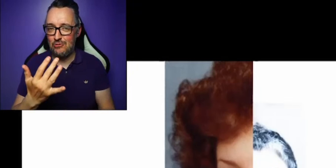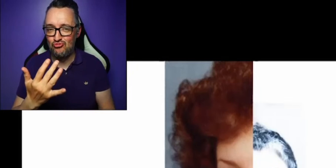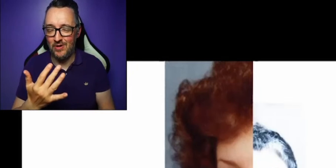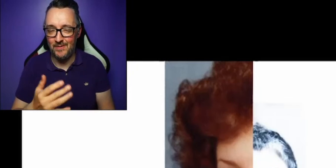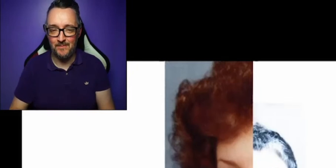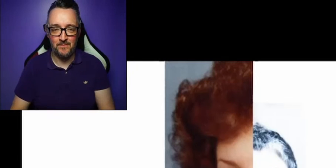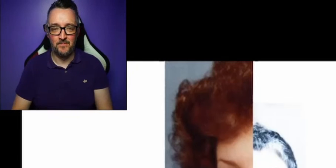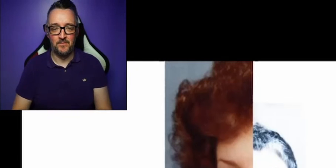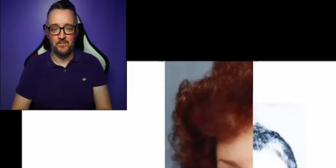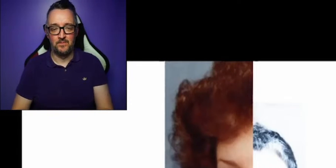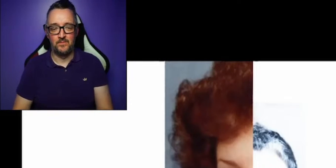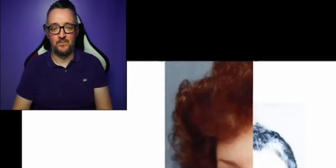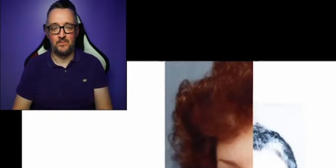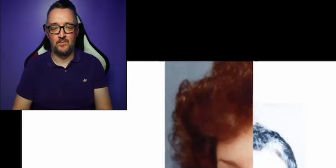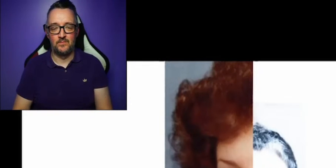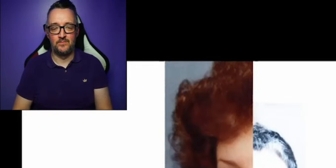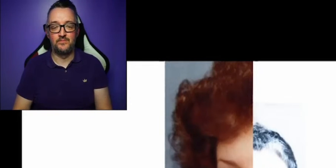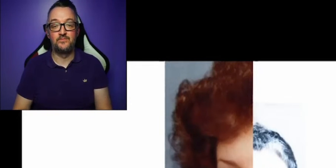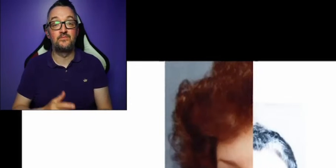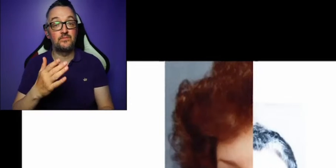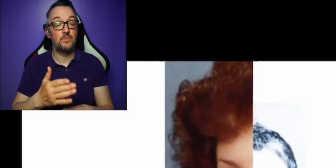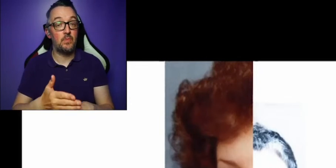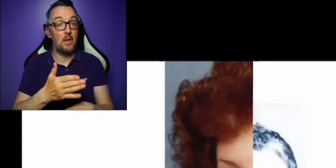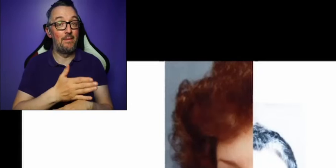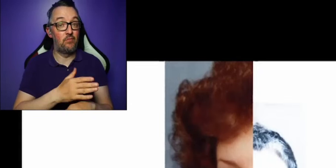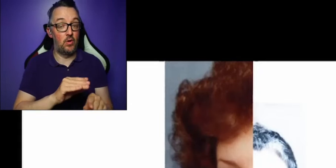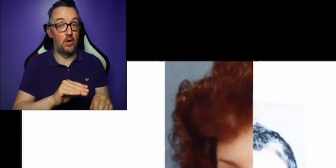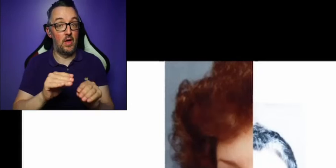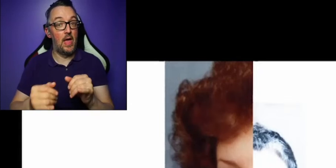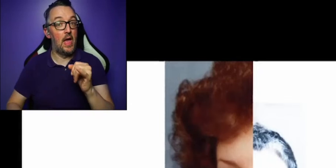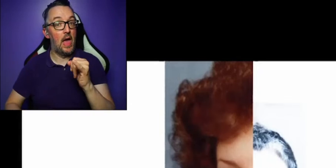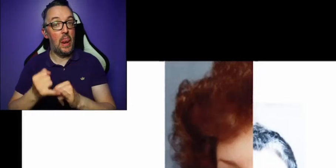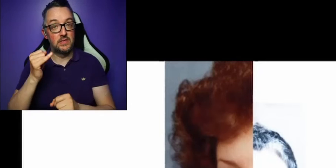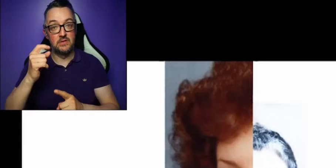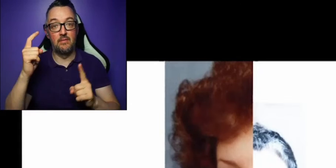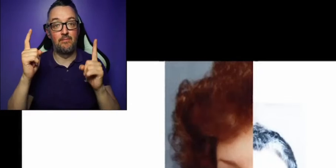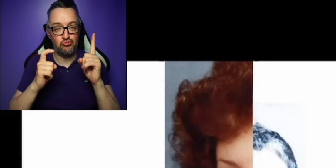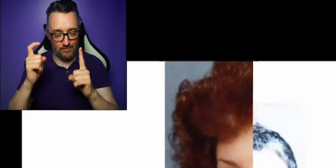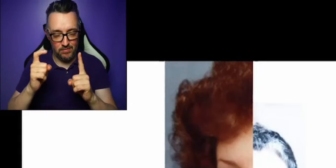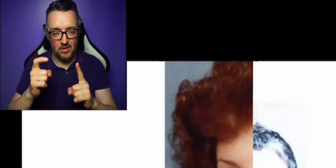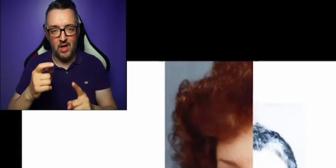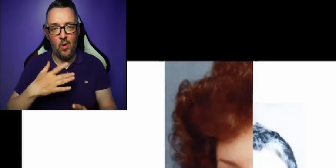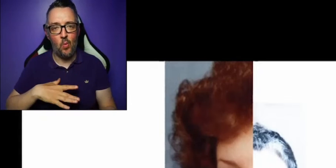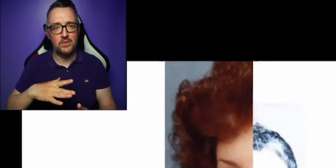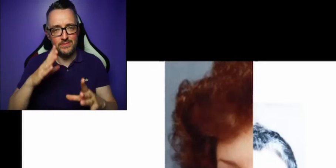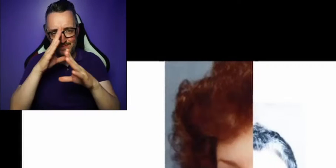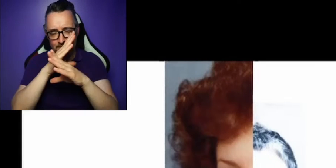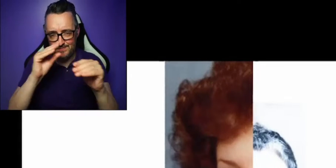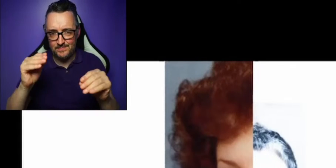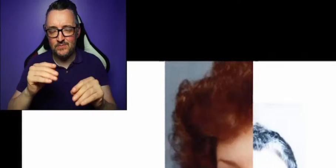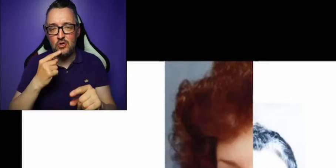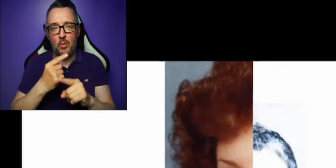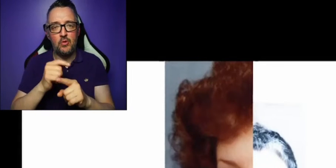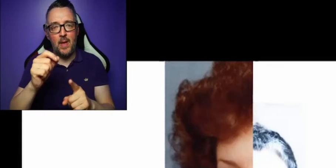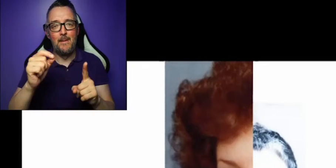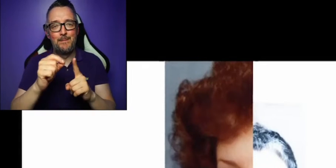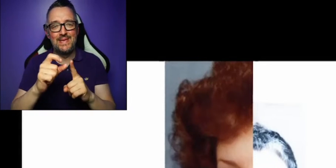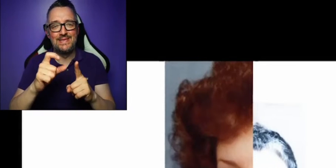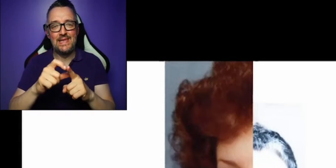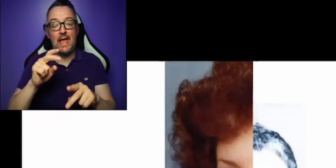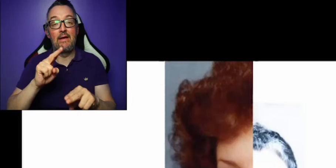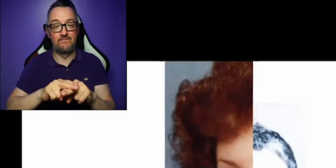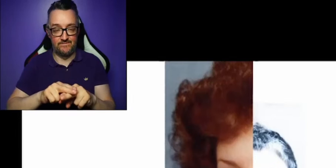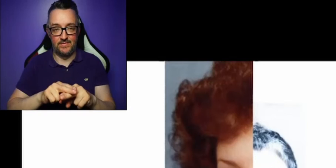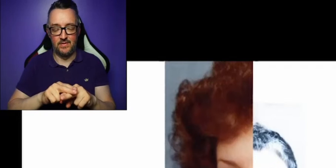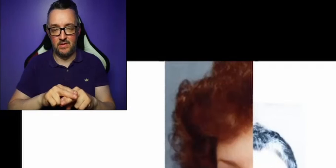Definitely, definitely. Before we move on to the last picture, I also just wanted to make a brief point about your PDF, that